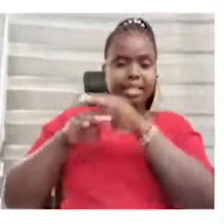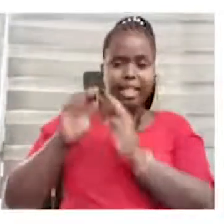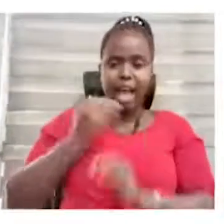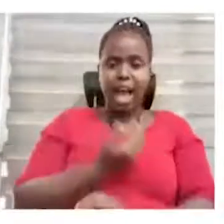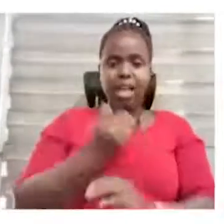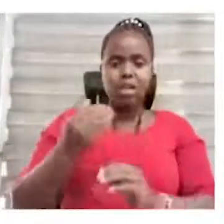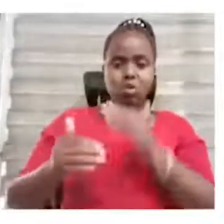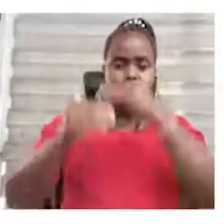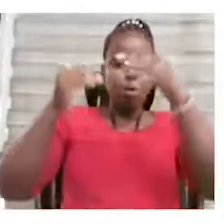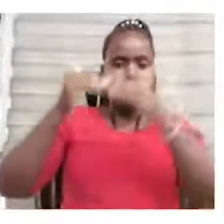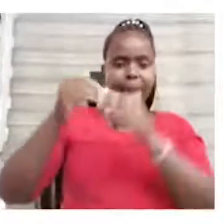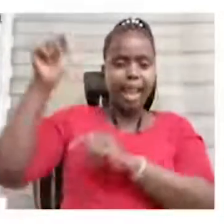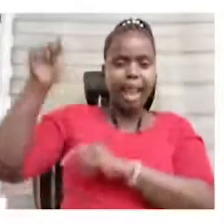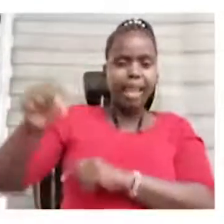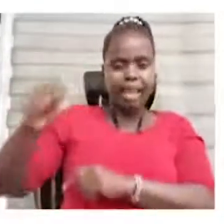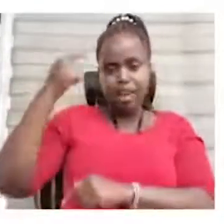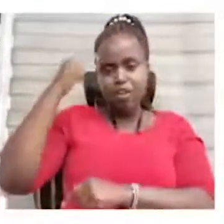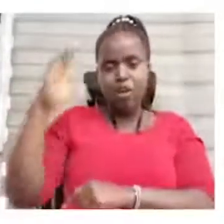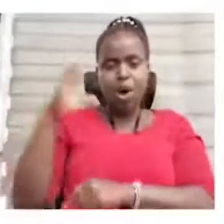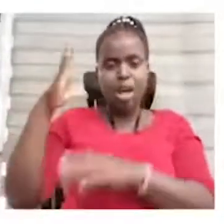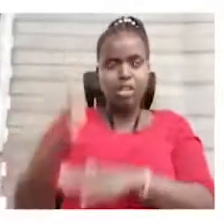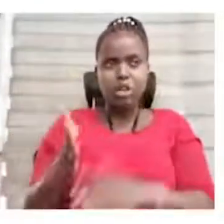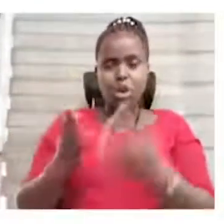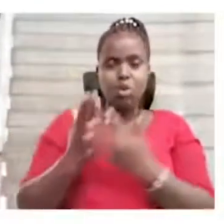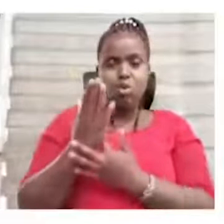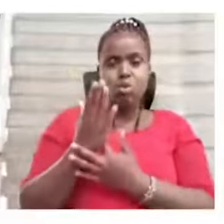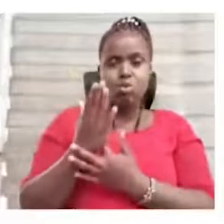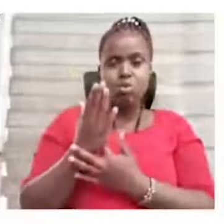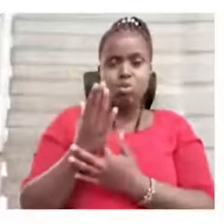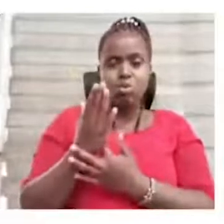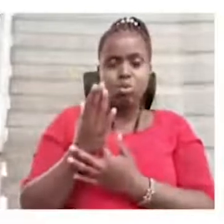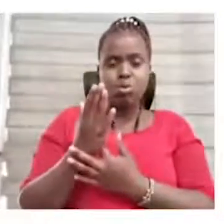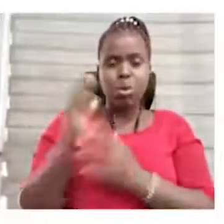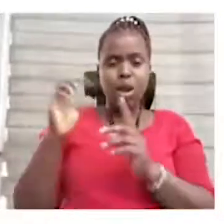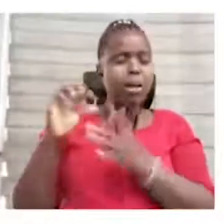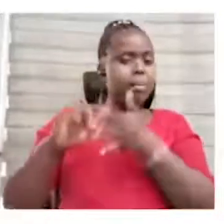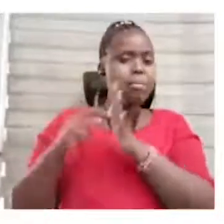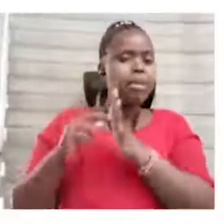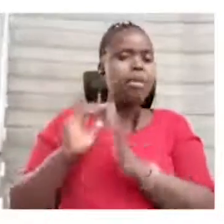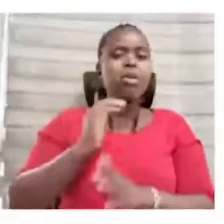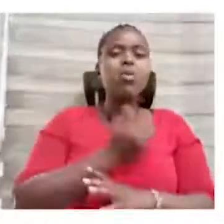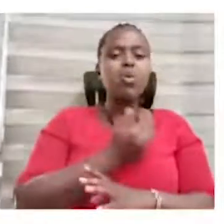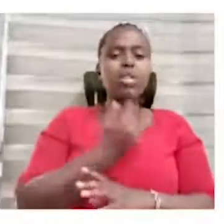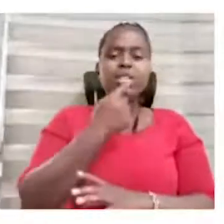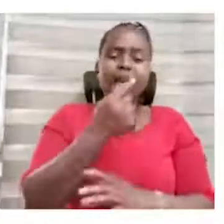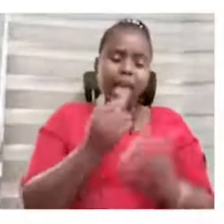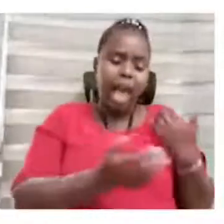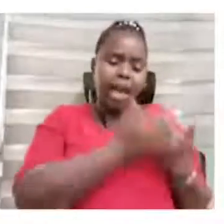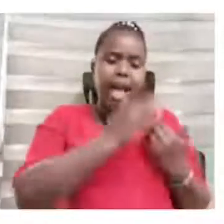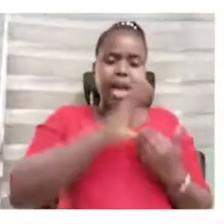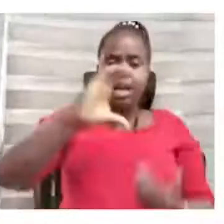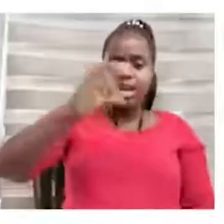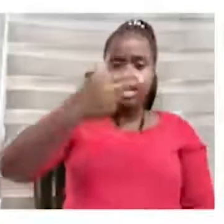disabled consumers through an empathy lens. We do not view them as charity cases, but we